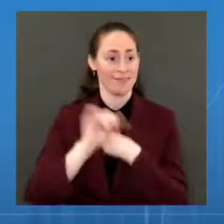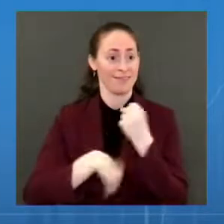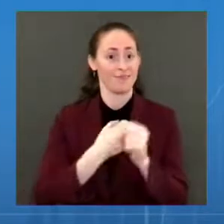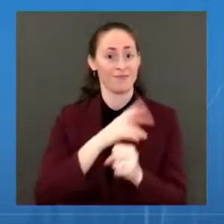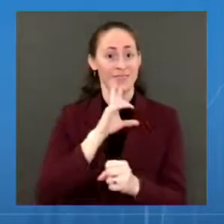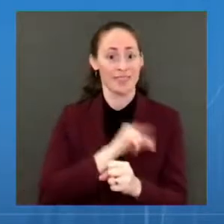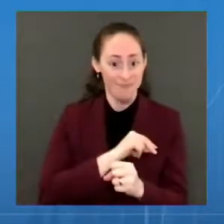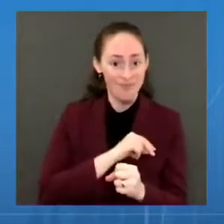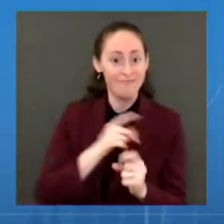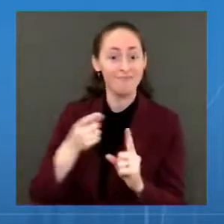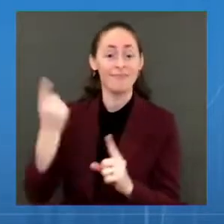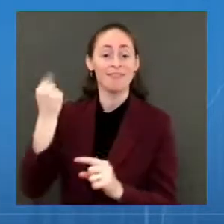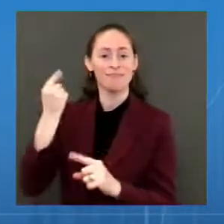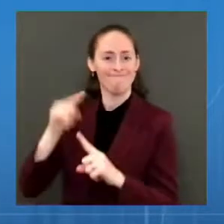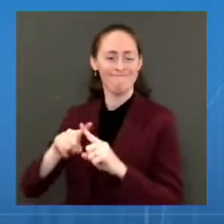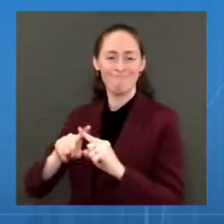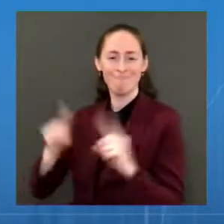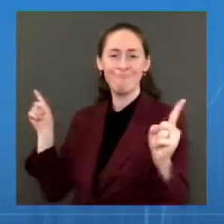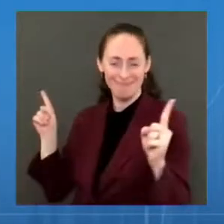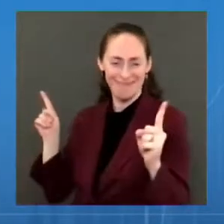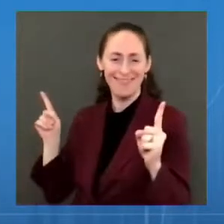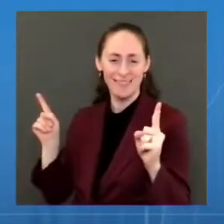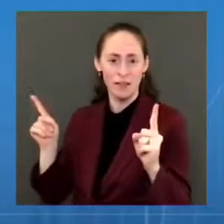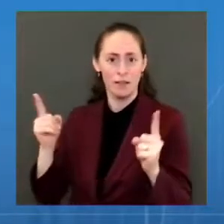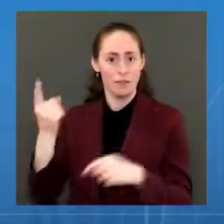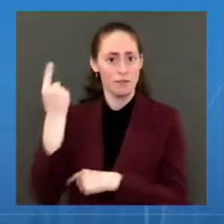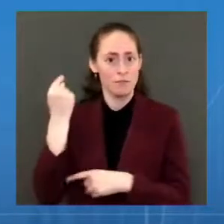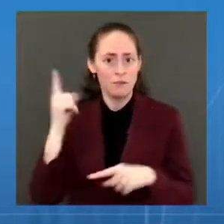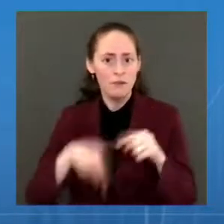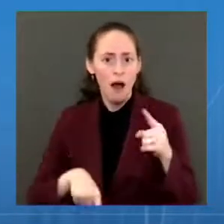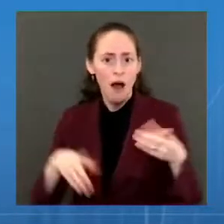families were unable to celebrate the holiday together.